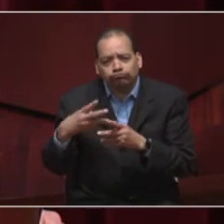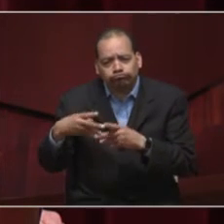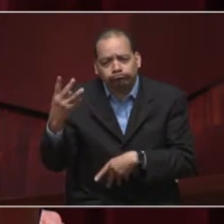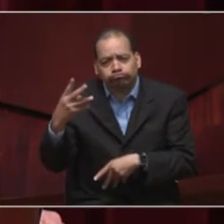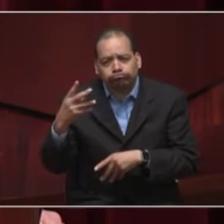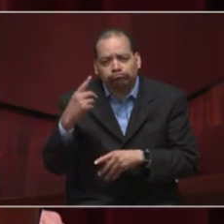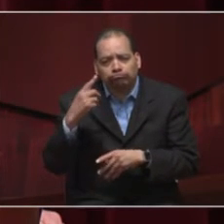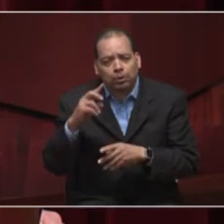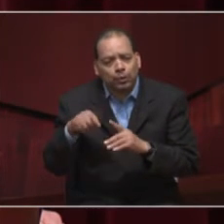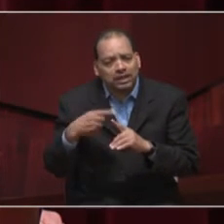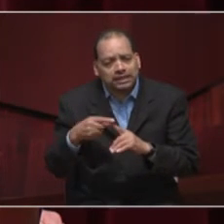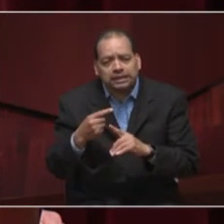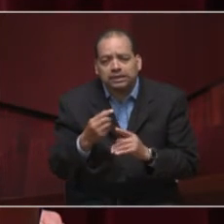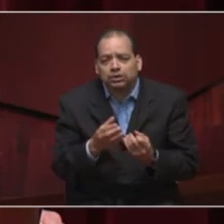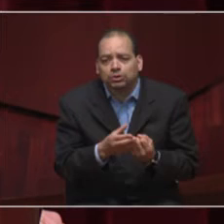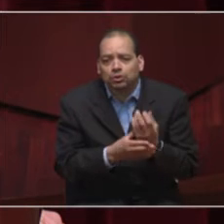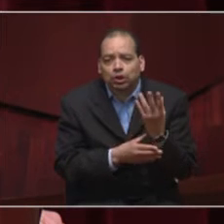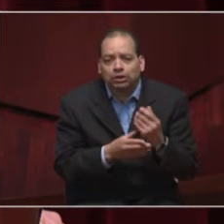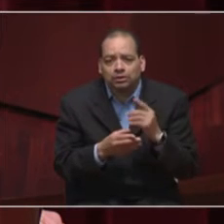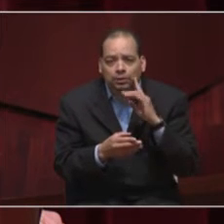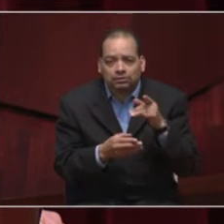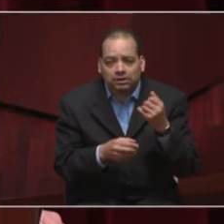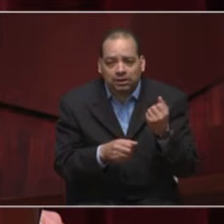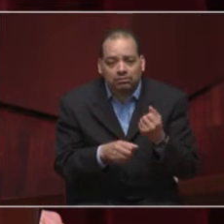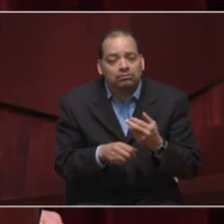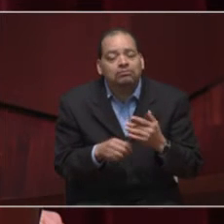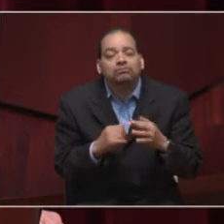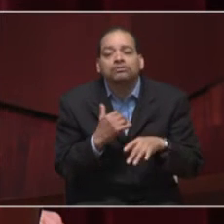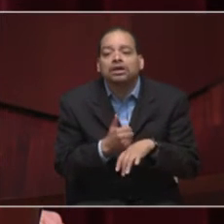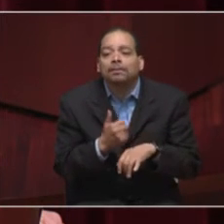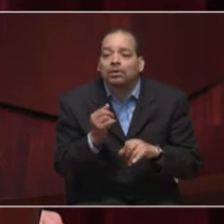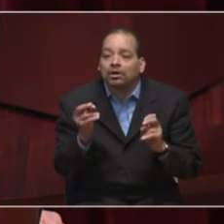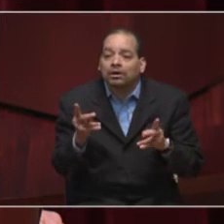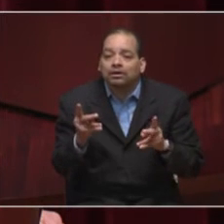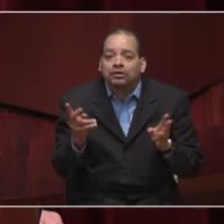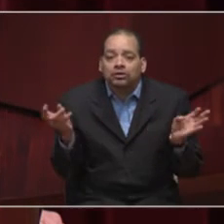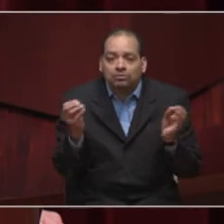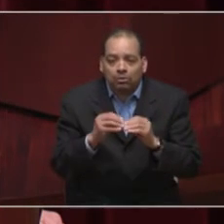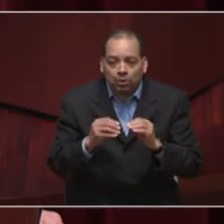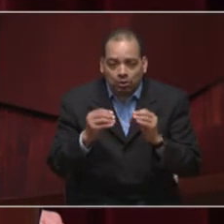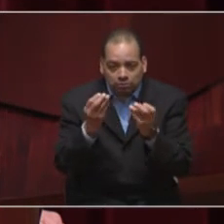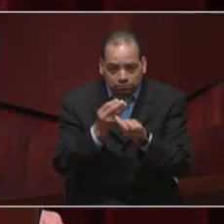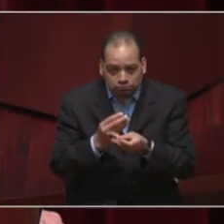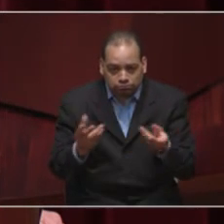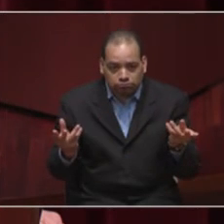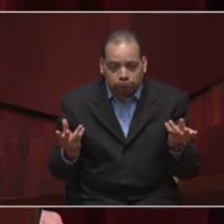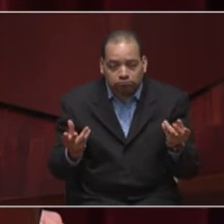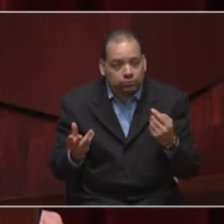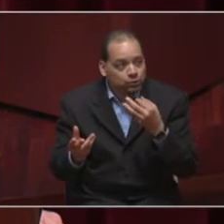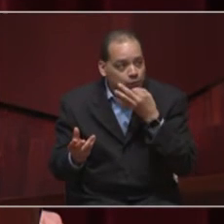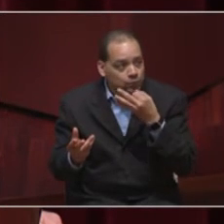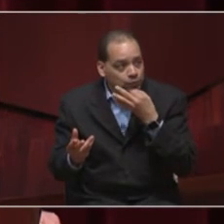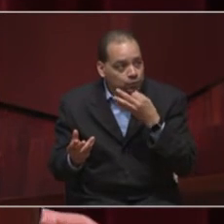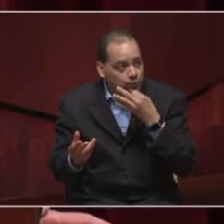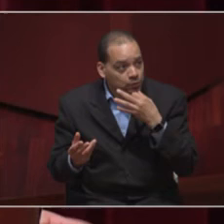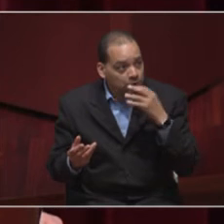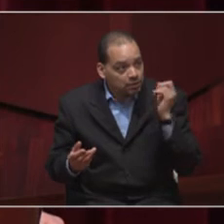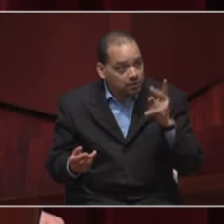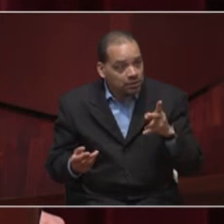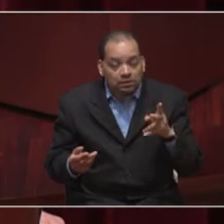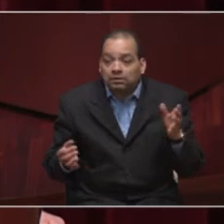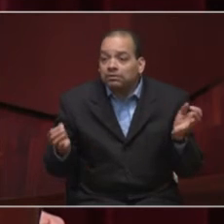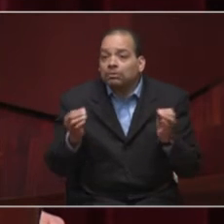attend, to participate when we get that set up. So more information will be coming out on that soon. And with, are there